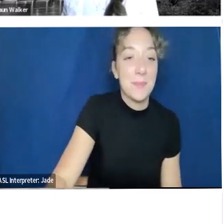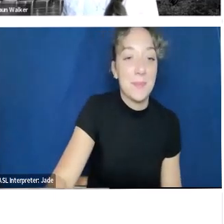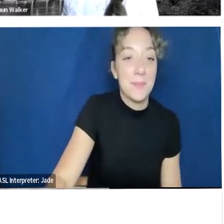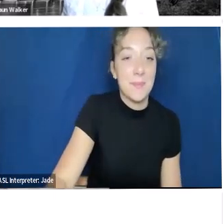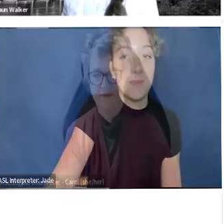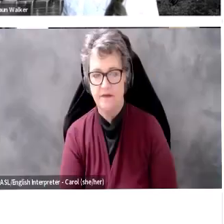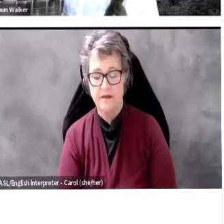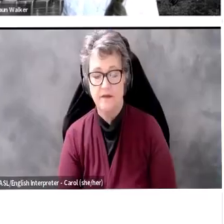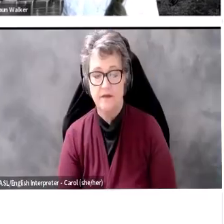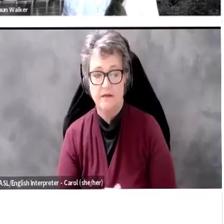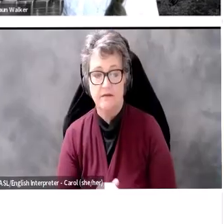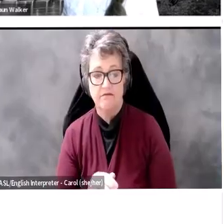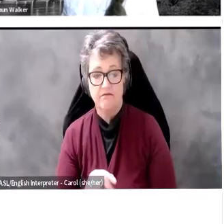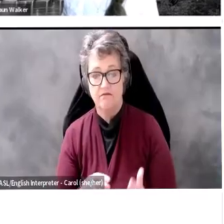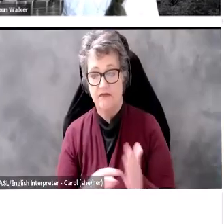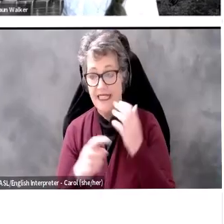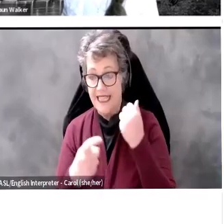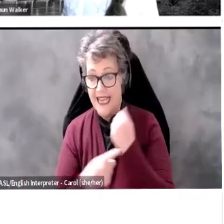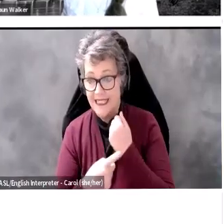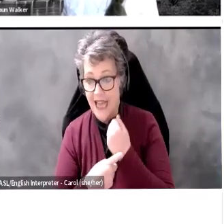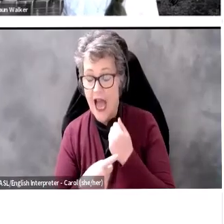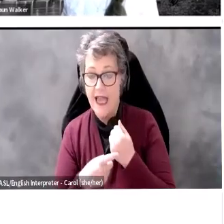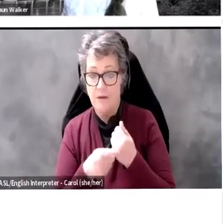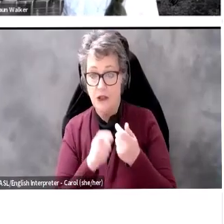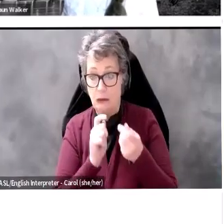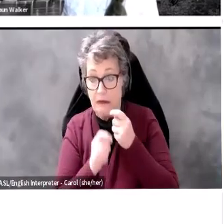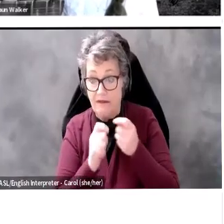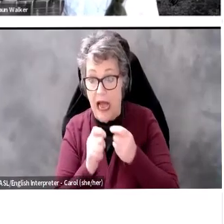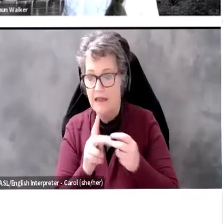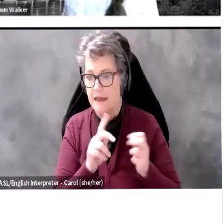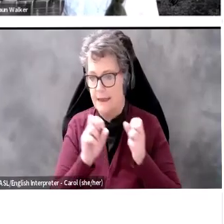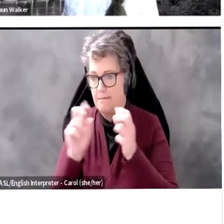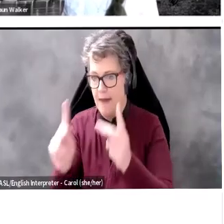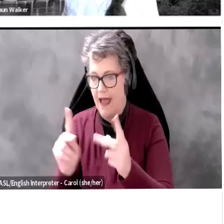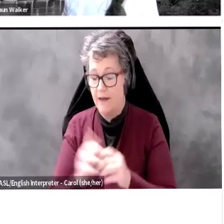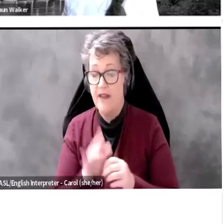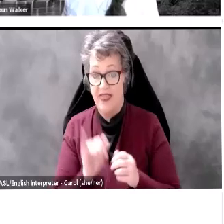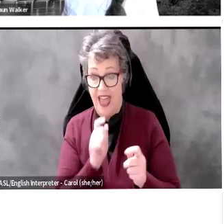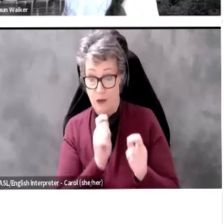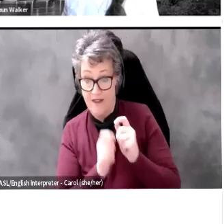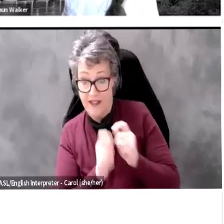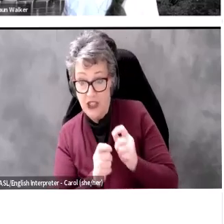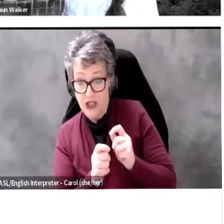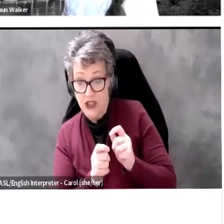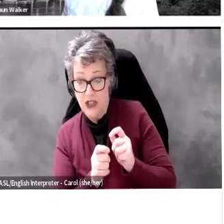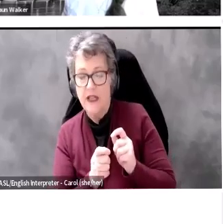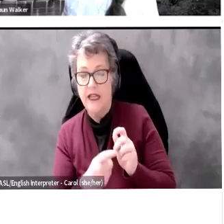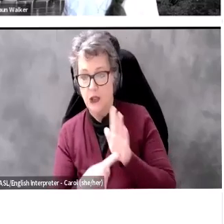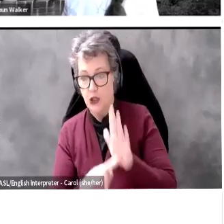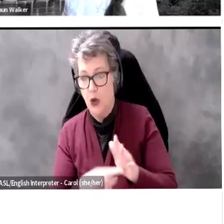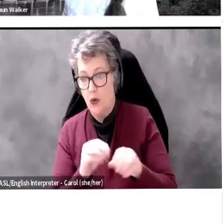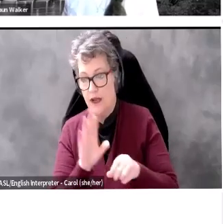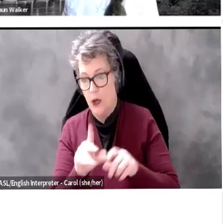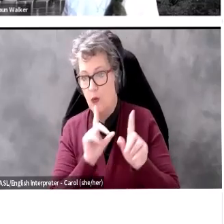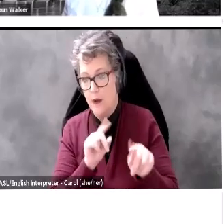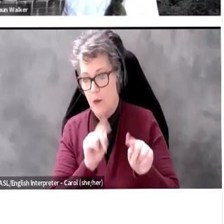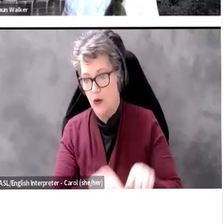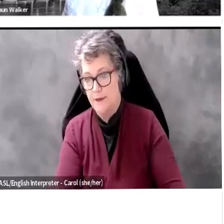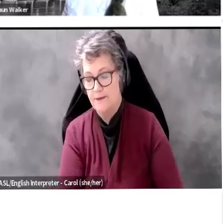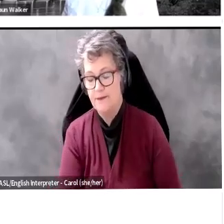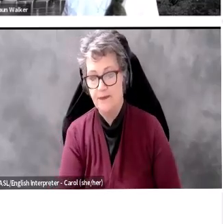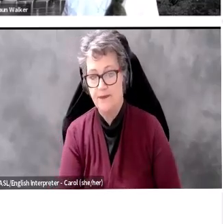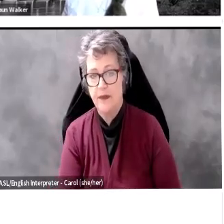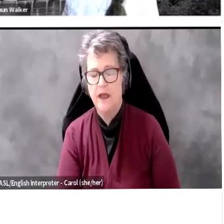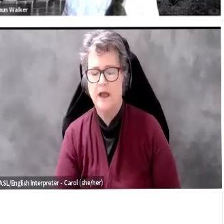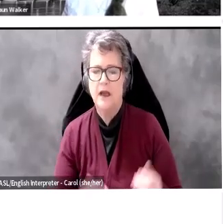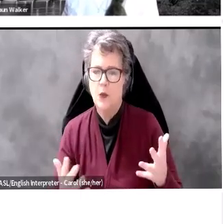It takes time to be able to get that revision back, and that revision is shown in your reports. We want